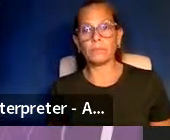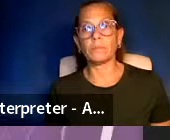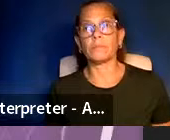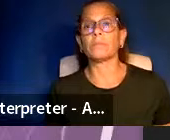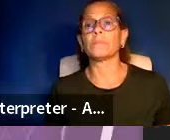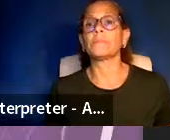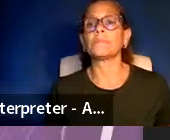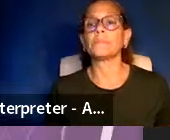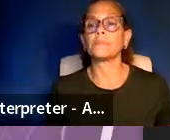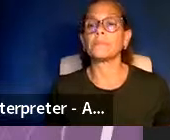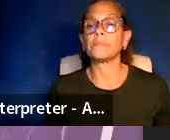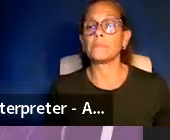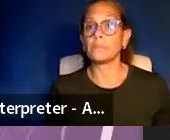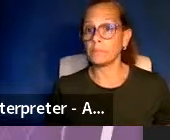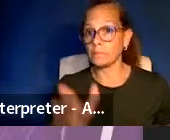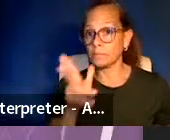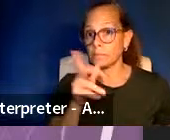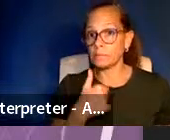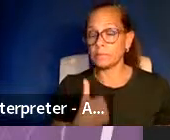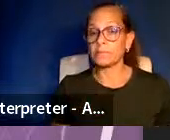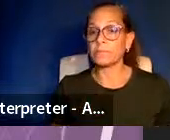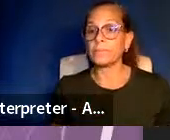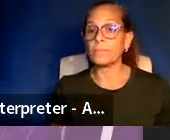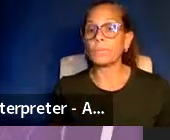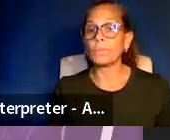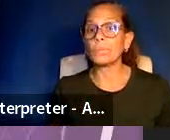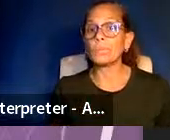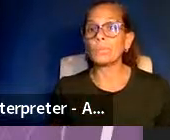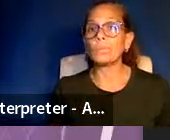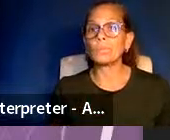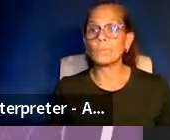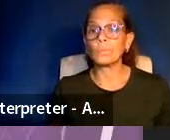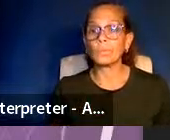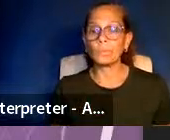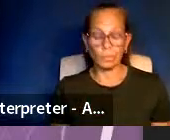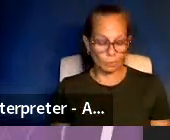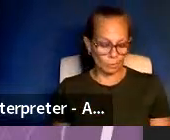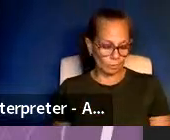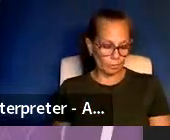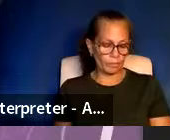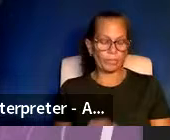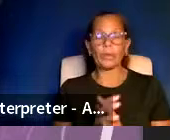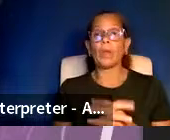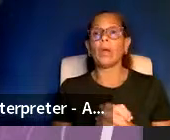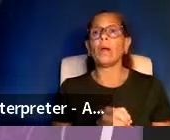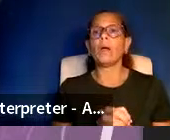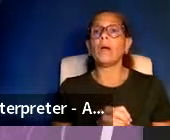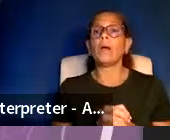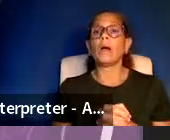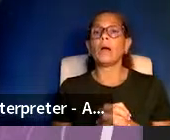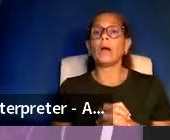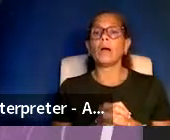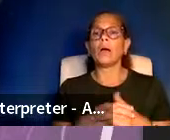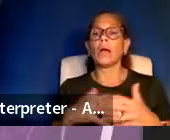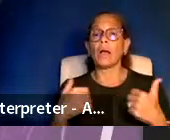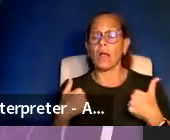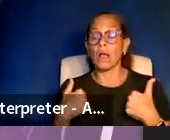Okay. Now, can you hear me? Okay. Yes, we can. I was at many of